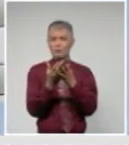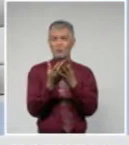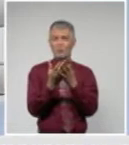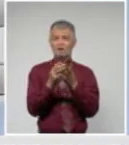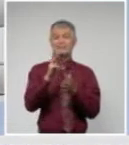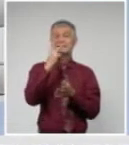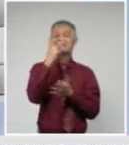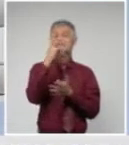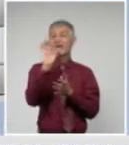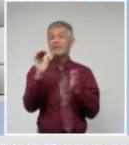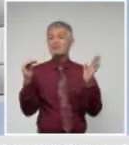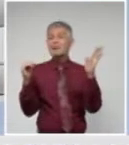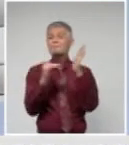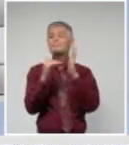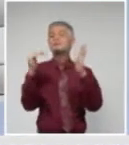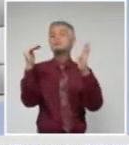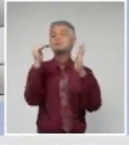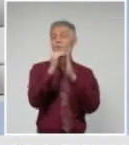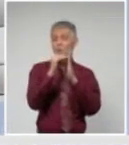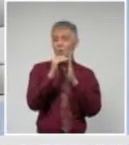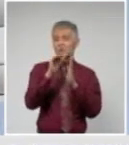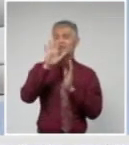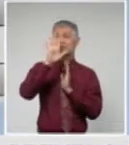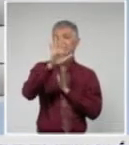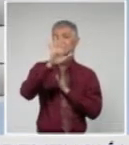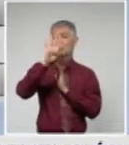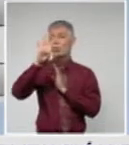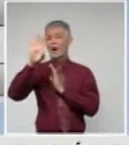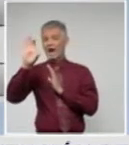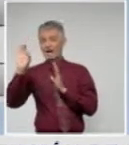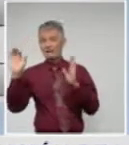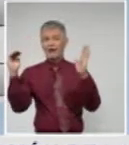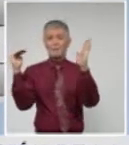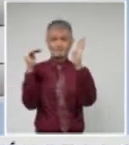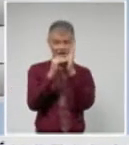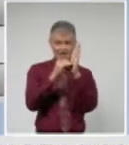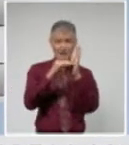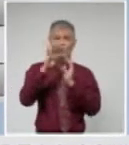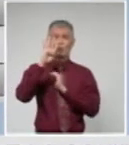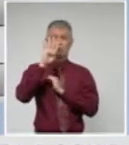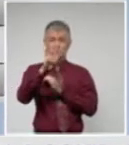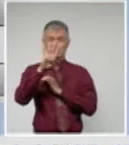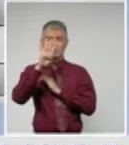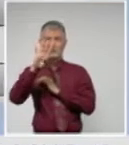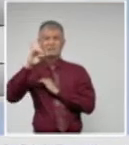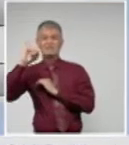325,950 people were diagnosed with the virus, for a total of